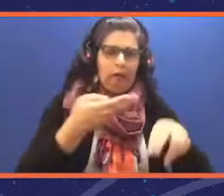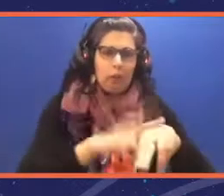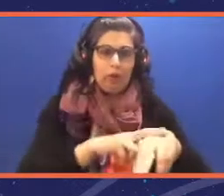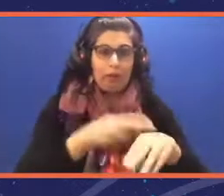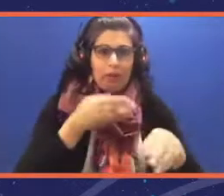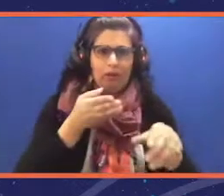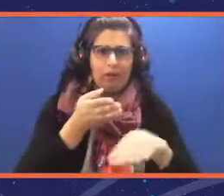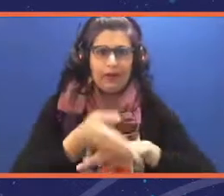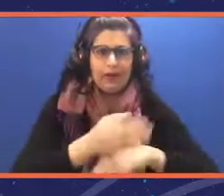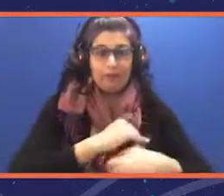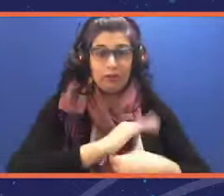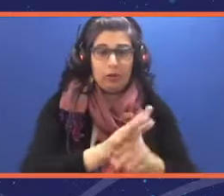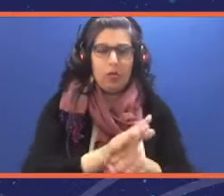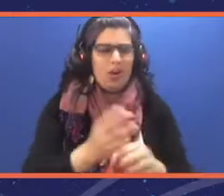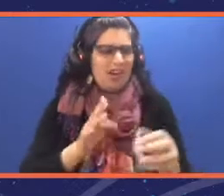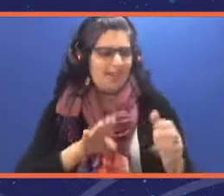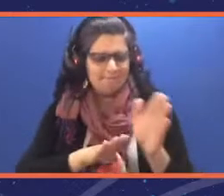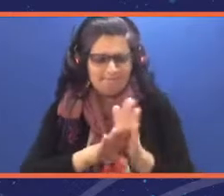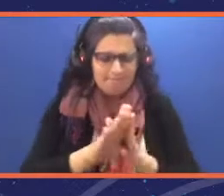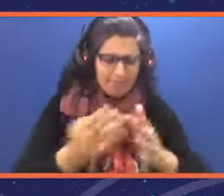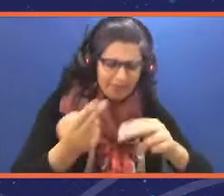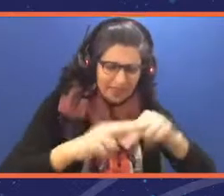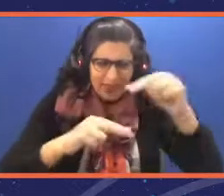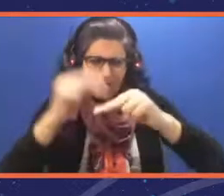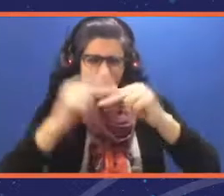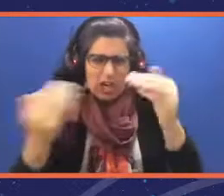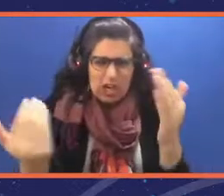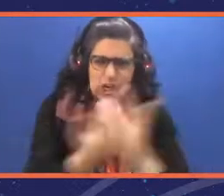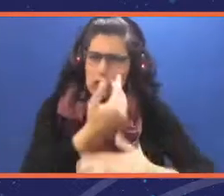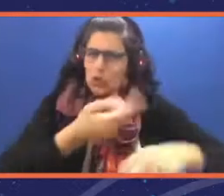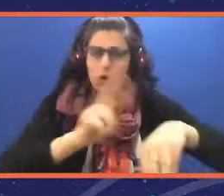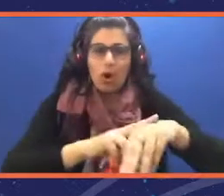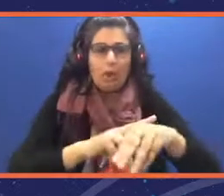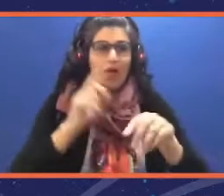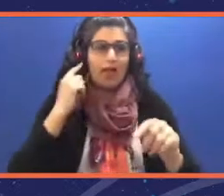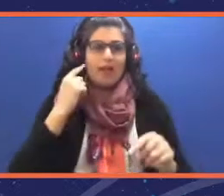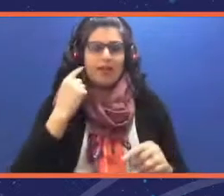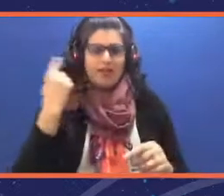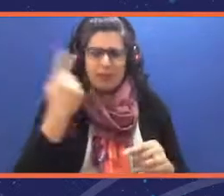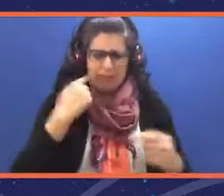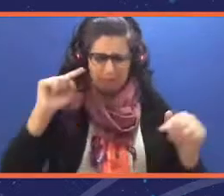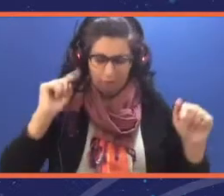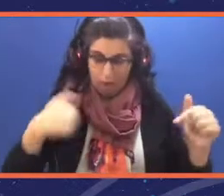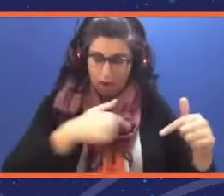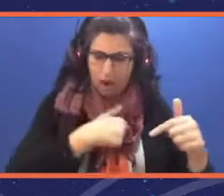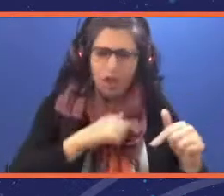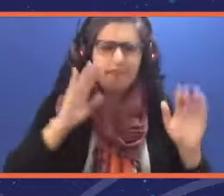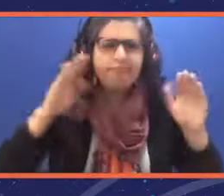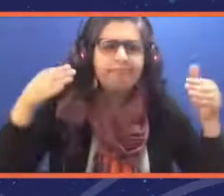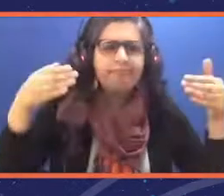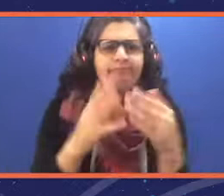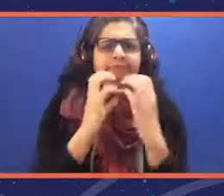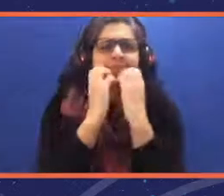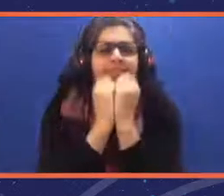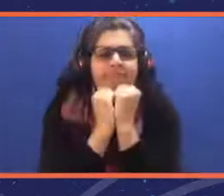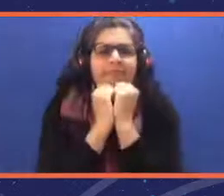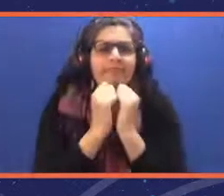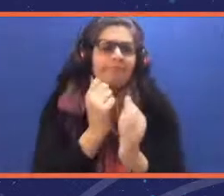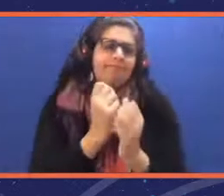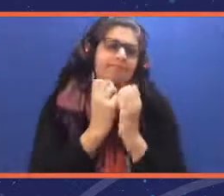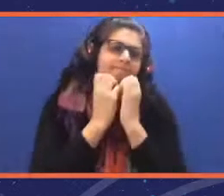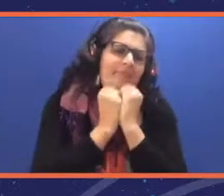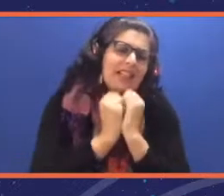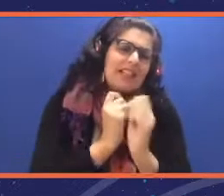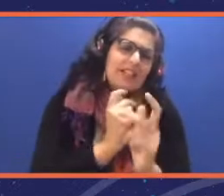going to build a new normal, something that is just for us, that centers our sacredness, that values our caring, and that honors our